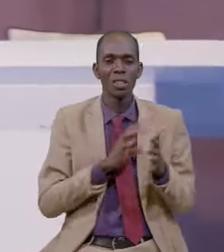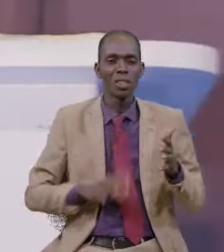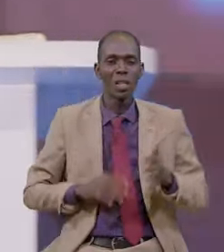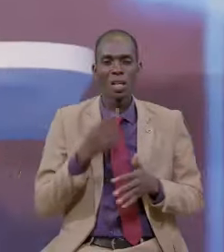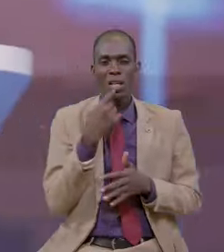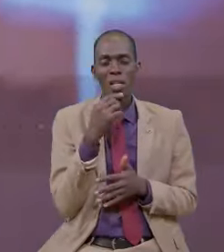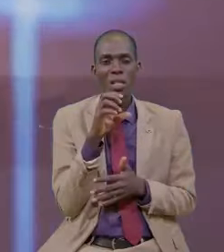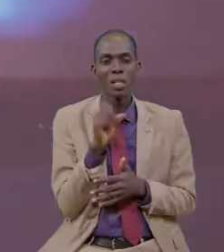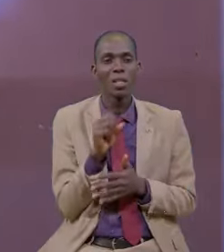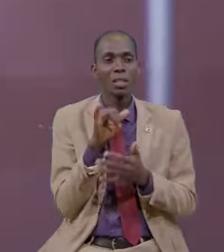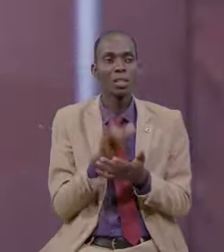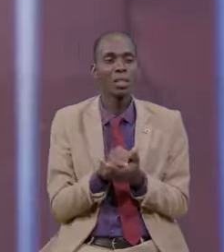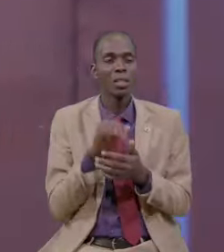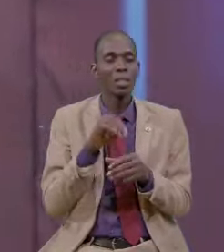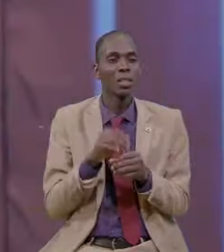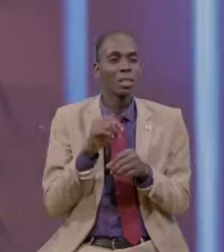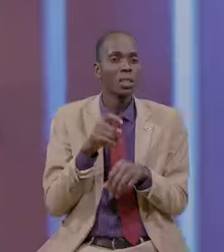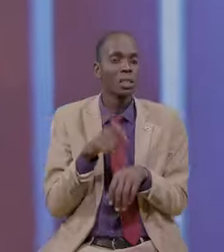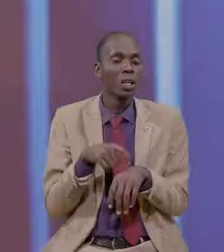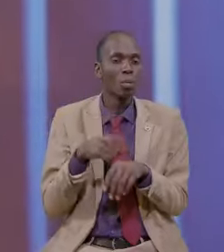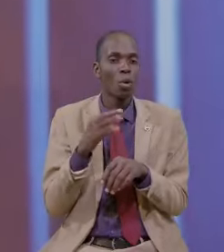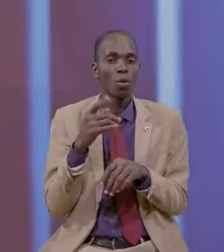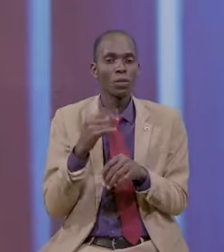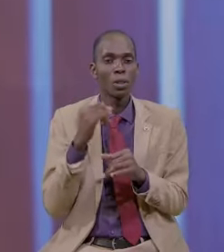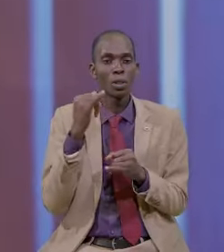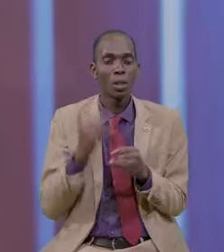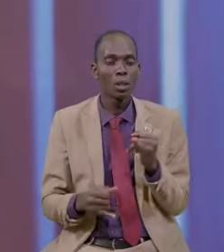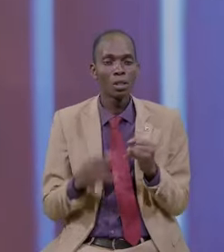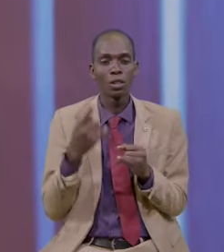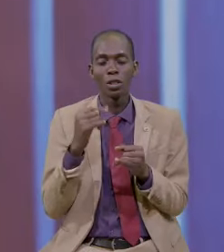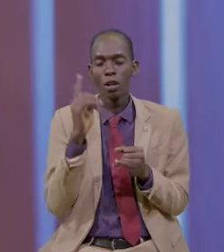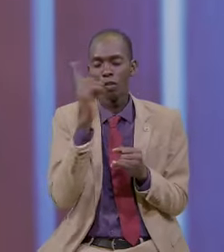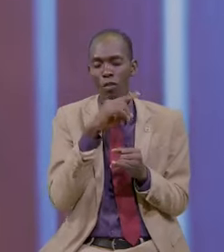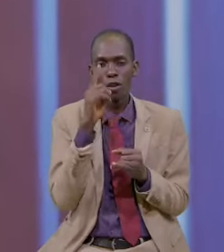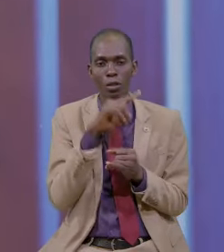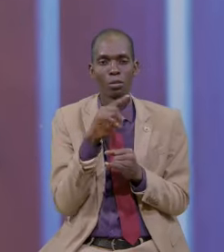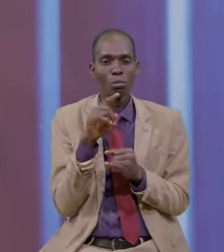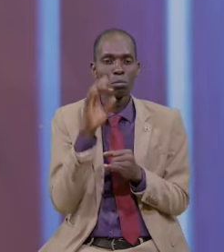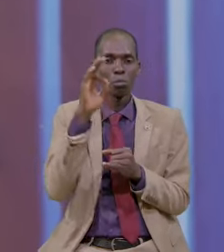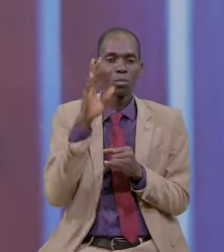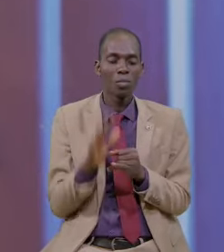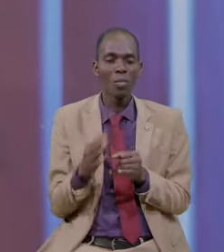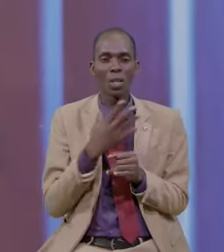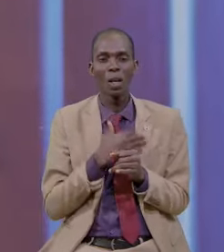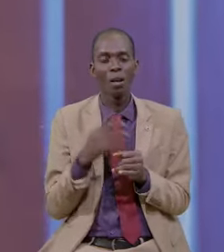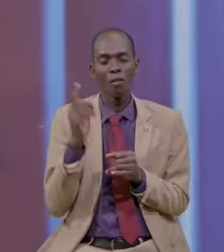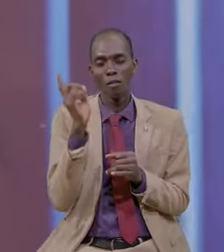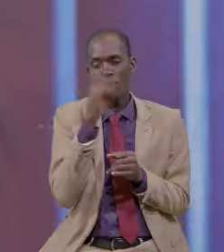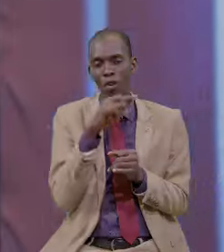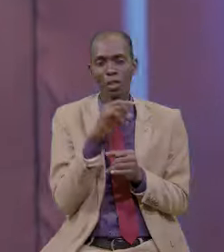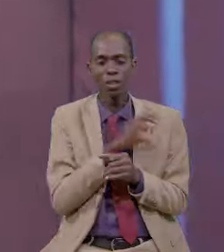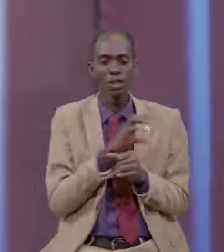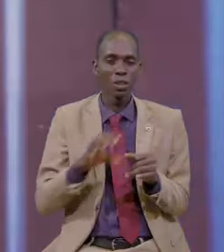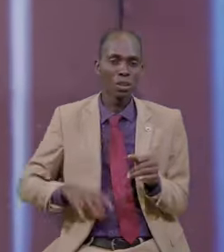the time of the end, false prophets and false Christ will rise up, and